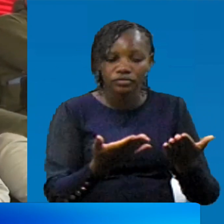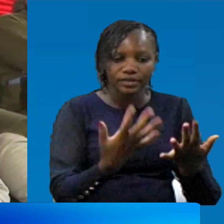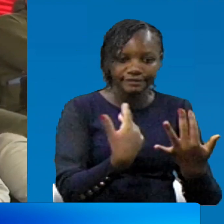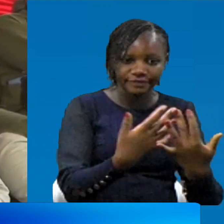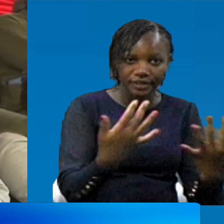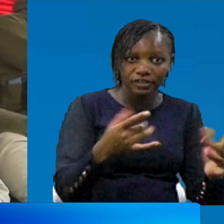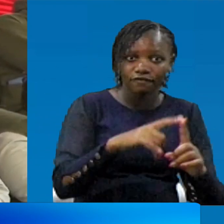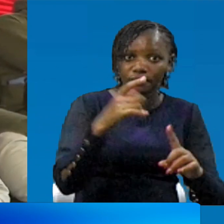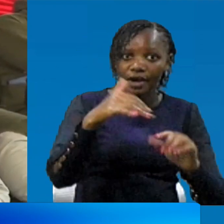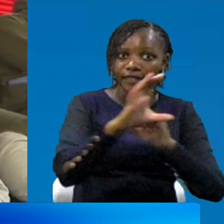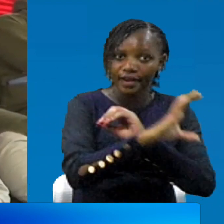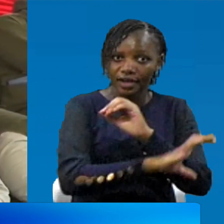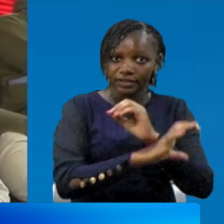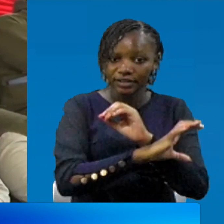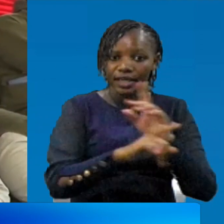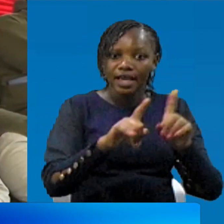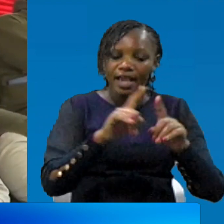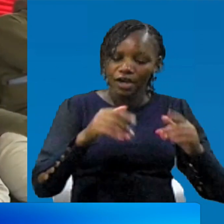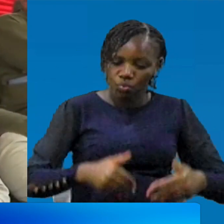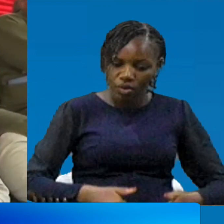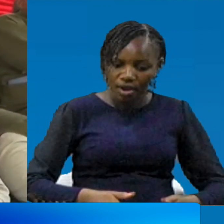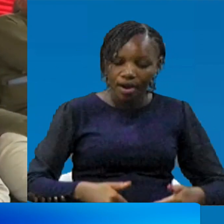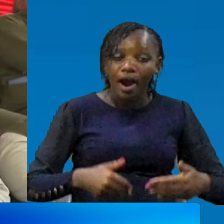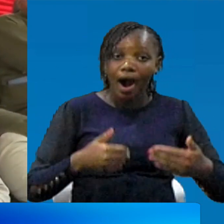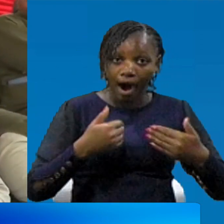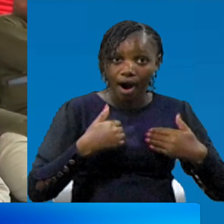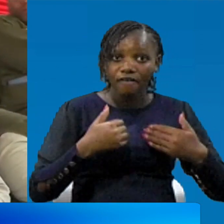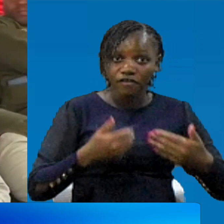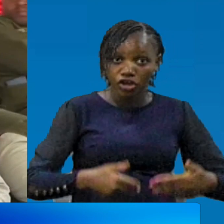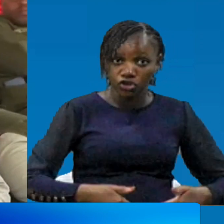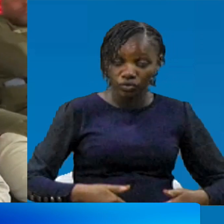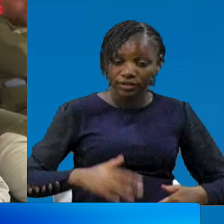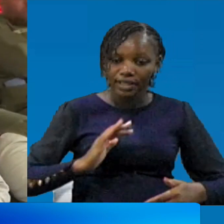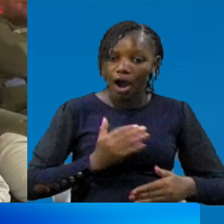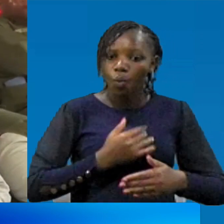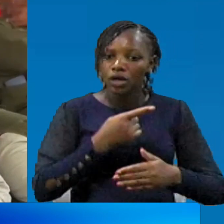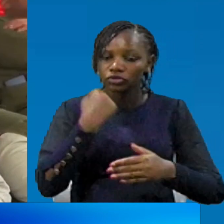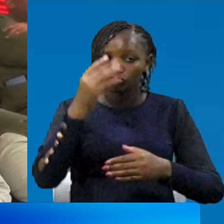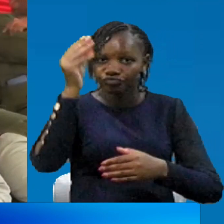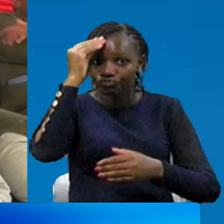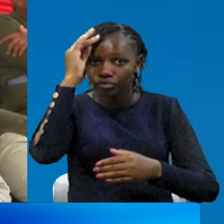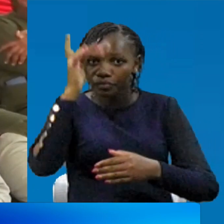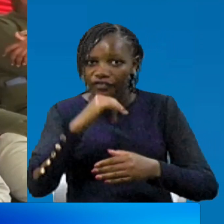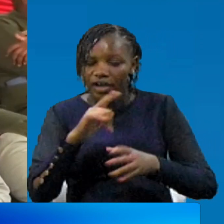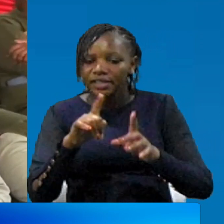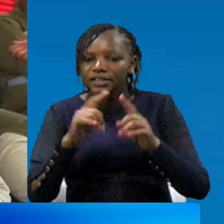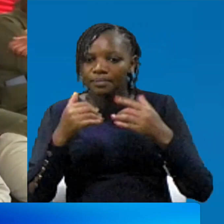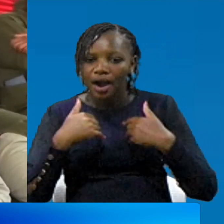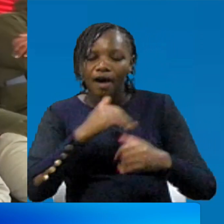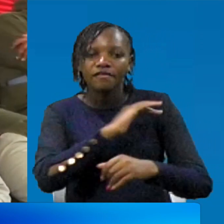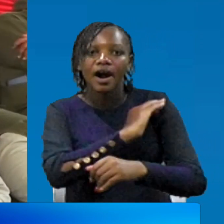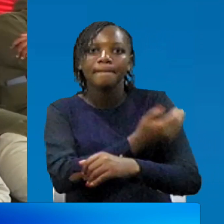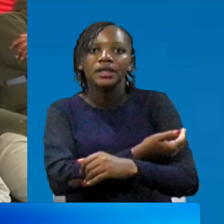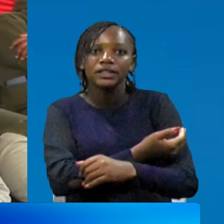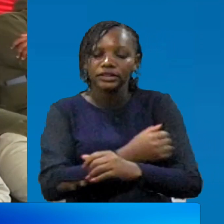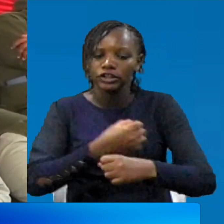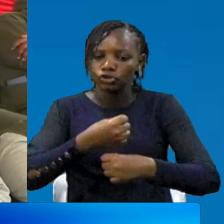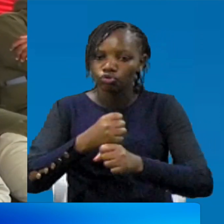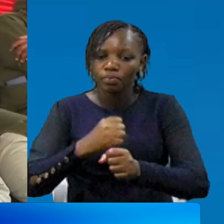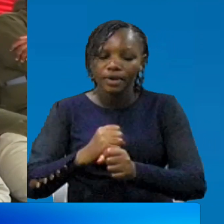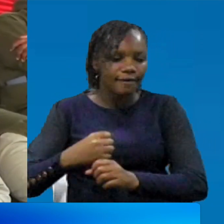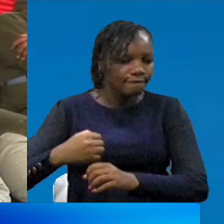wengi wamesoma, wako na uwezo wa kututengenezea furniture katika taifa letu la Kenya. Kwa